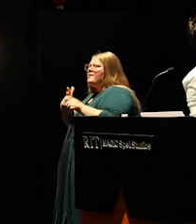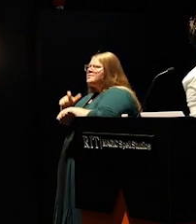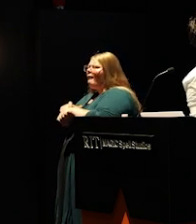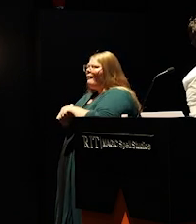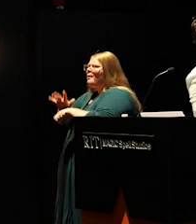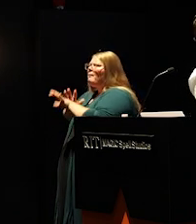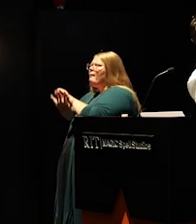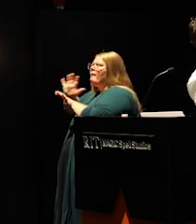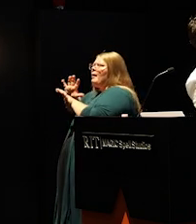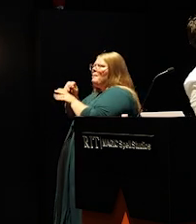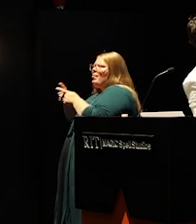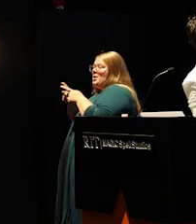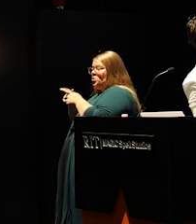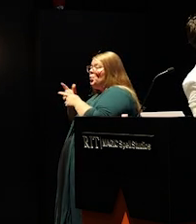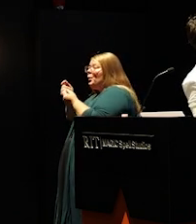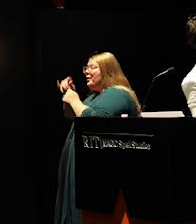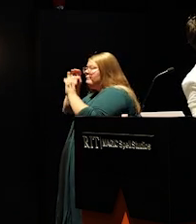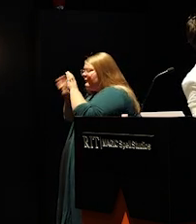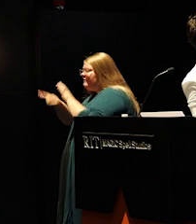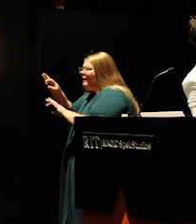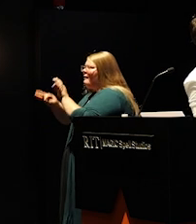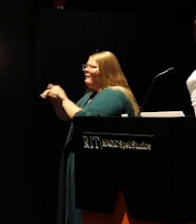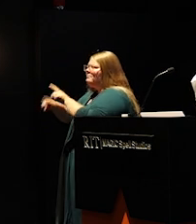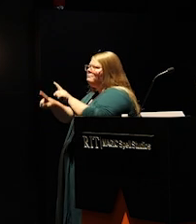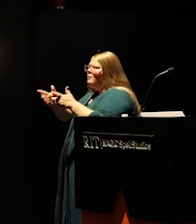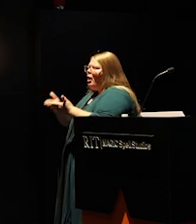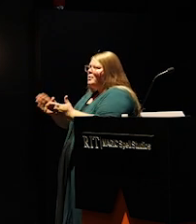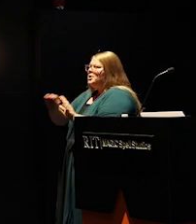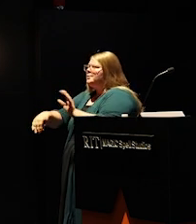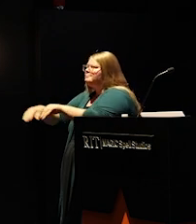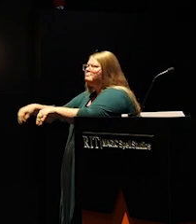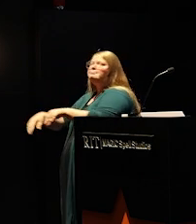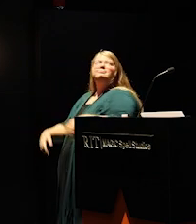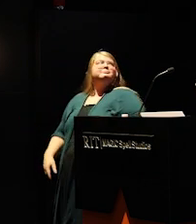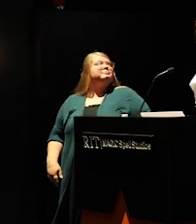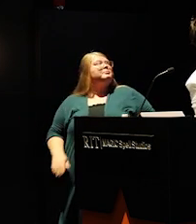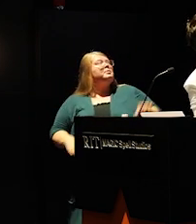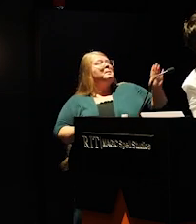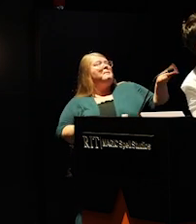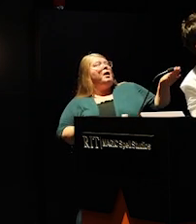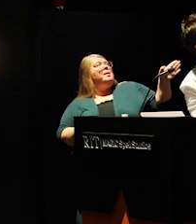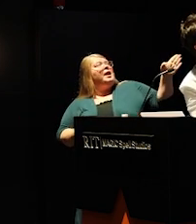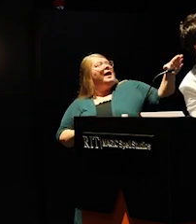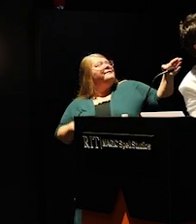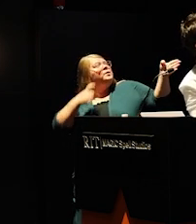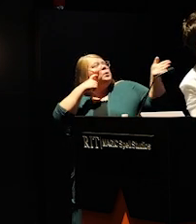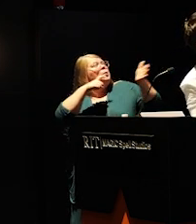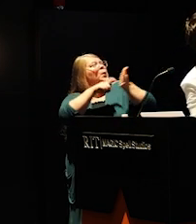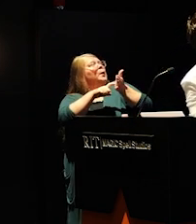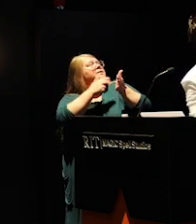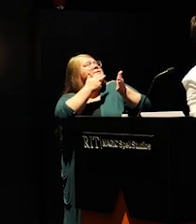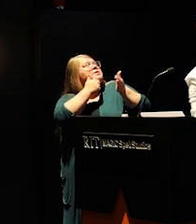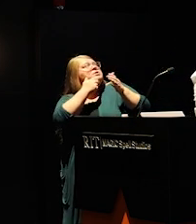of found objects in this bottom left image there. Towards the right margin, you can see the 294 little oval